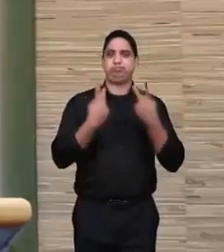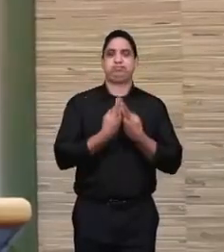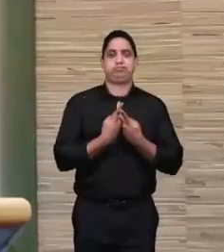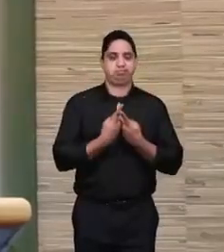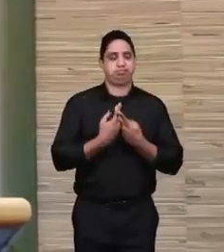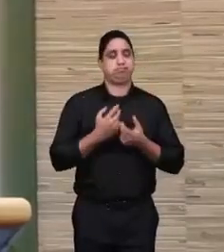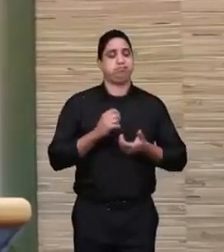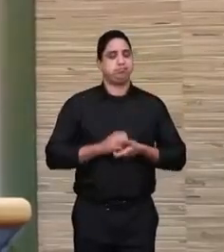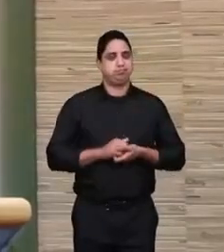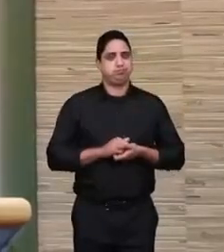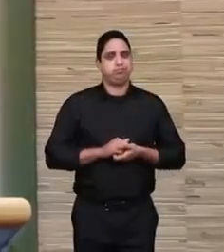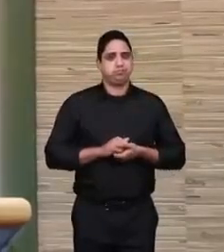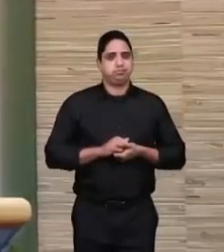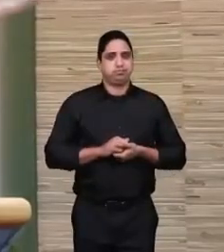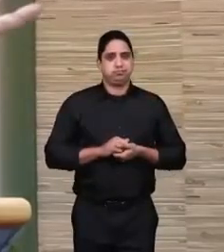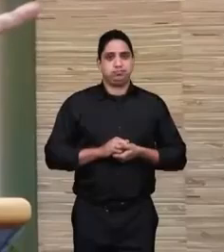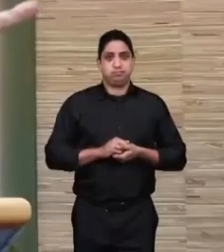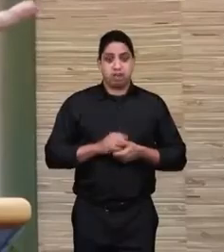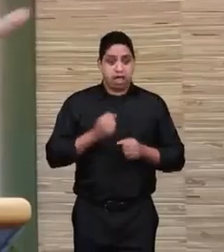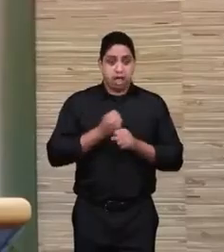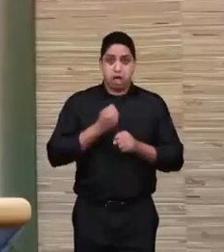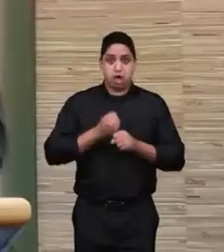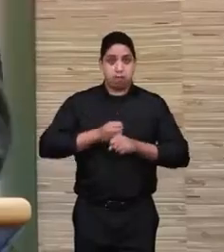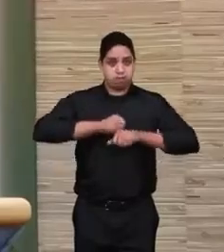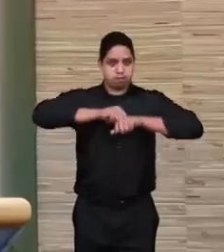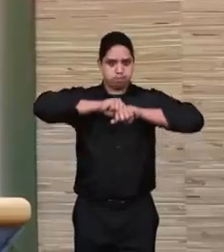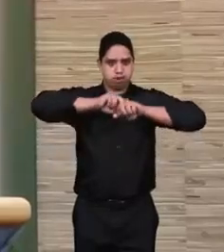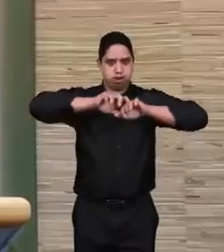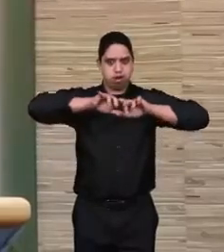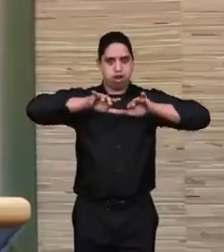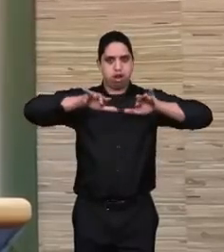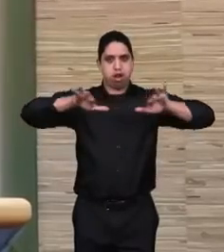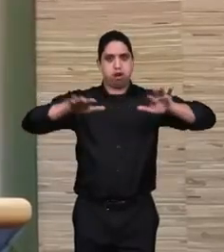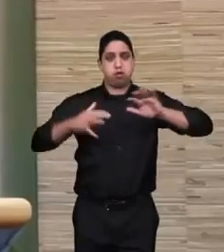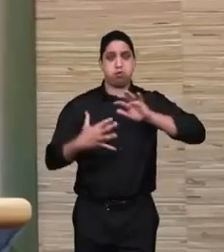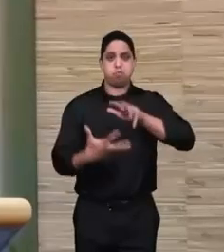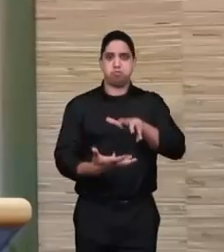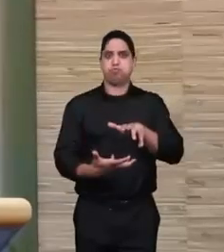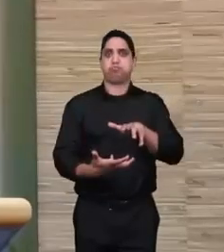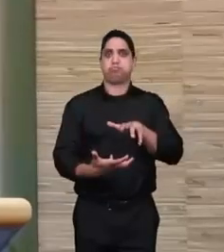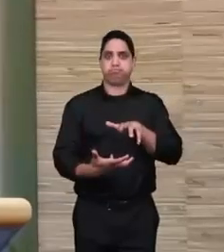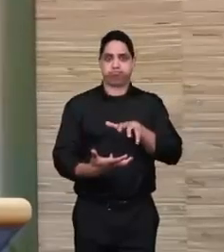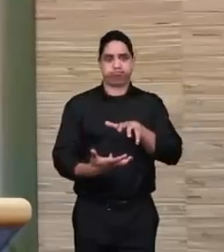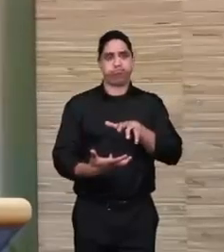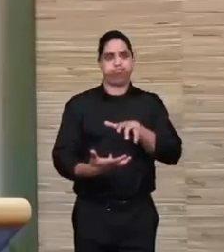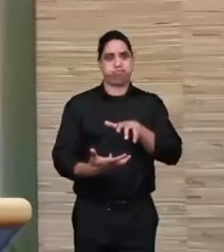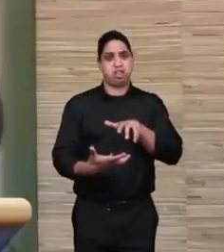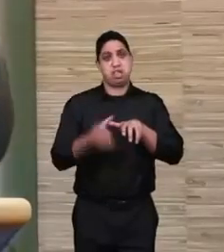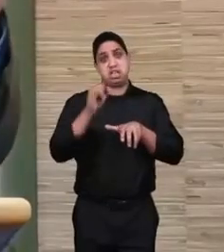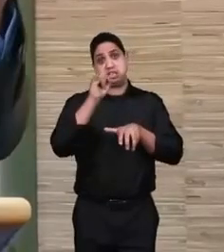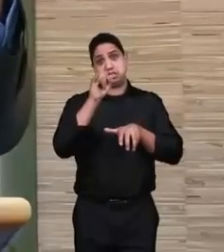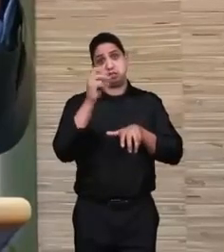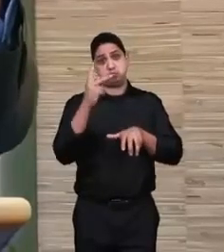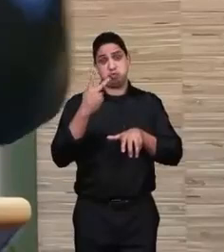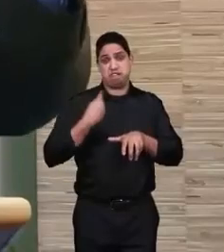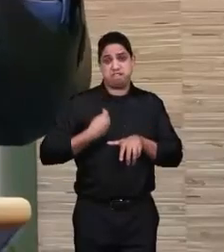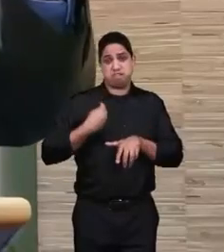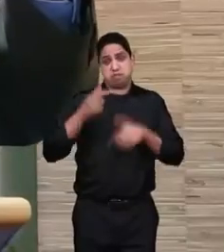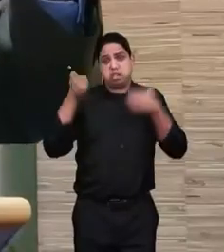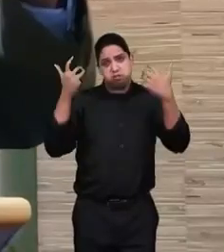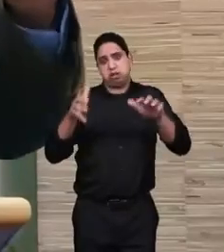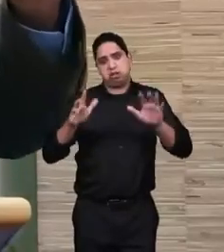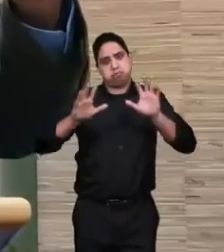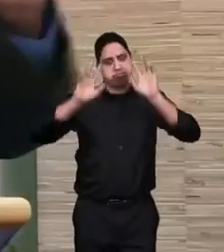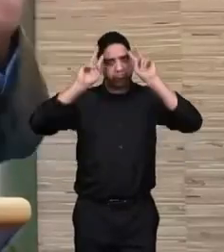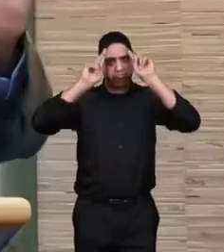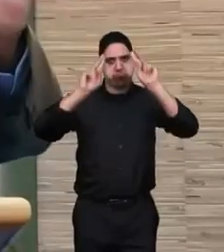The work is open to the world. If it closed for your life, it's your problem. But for